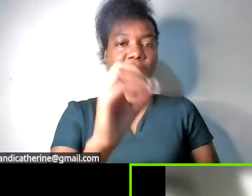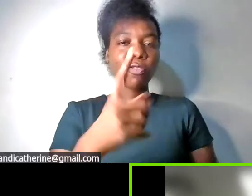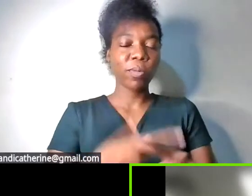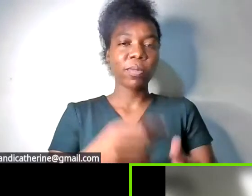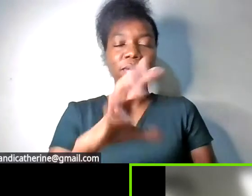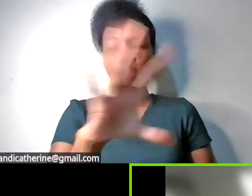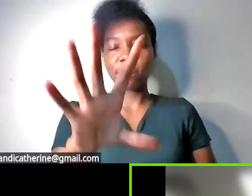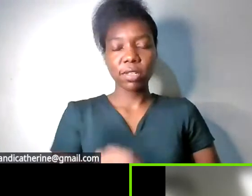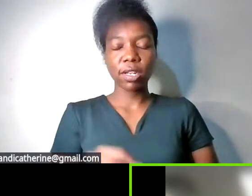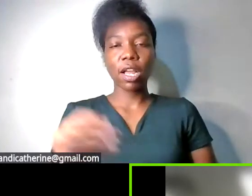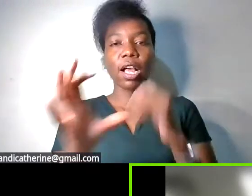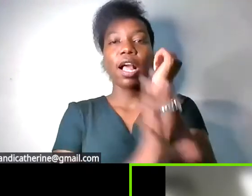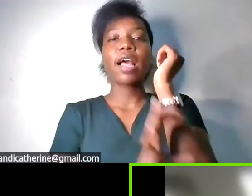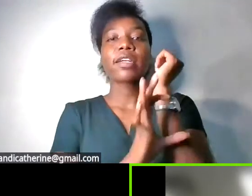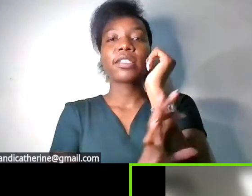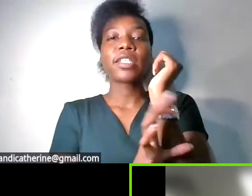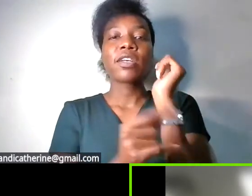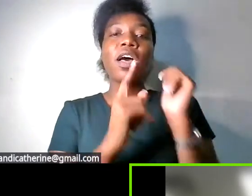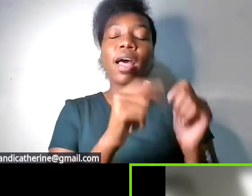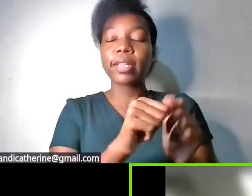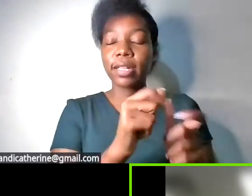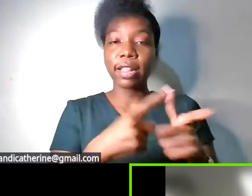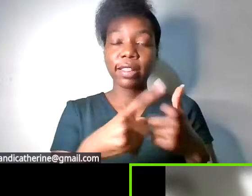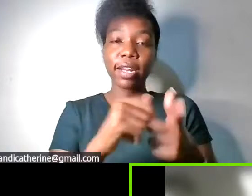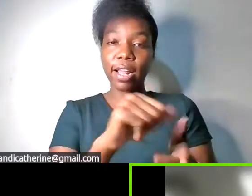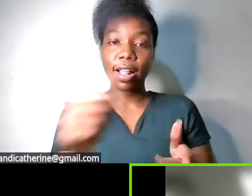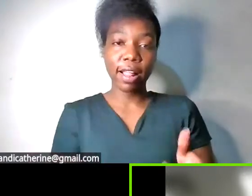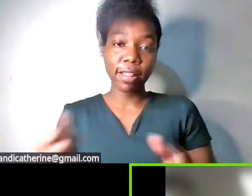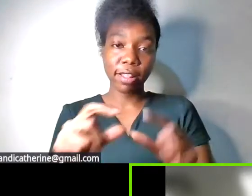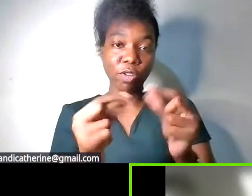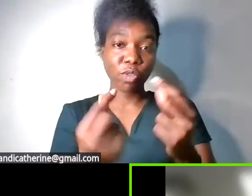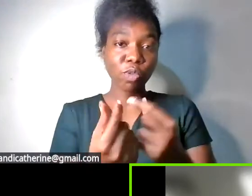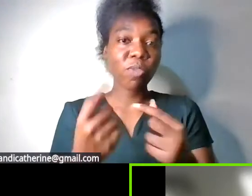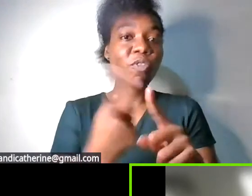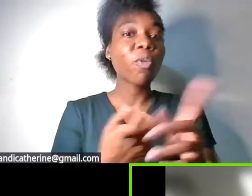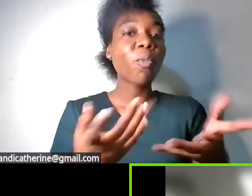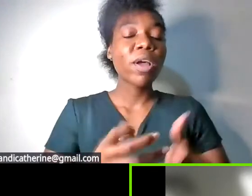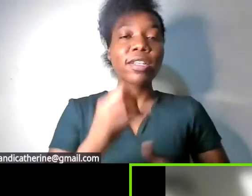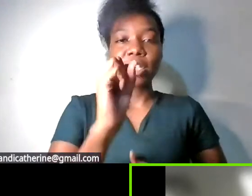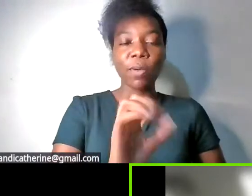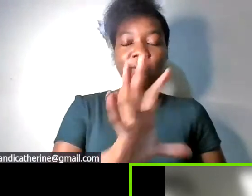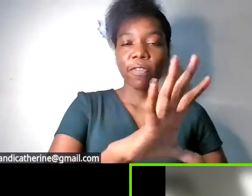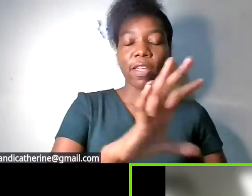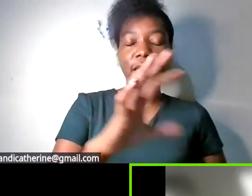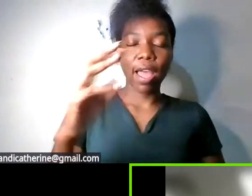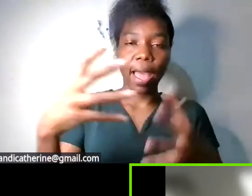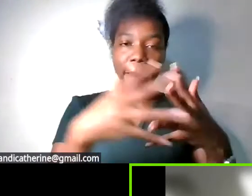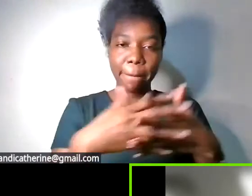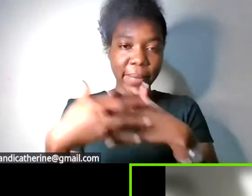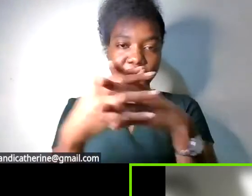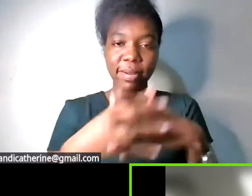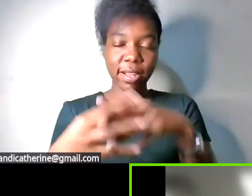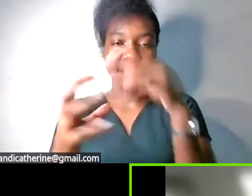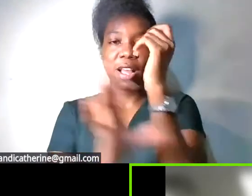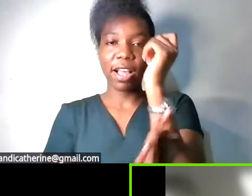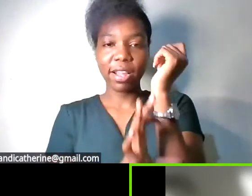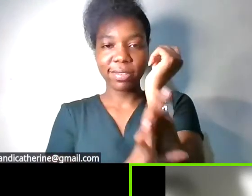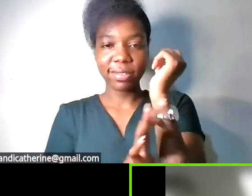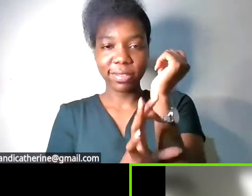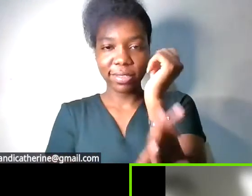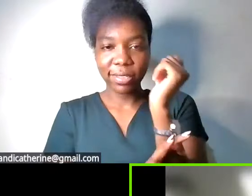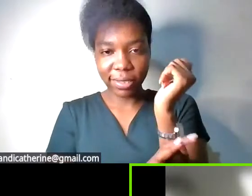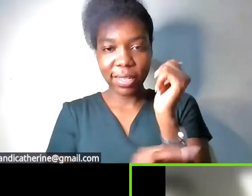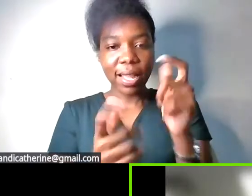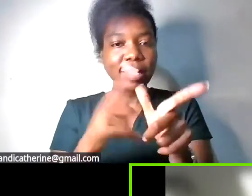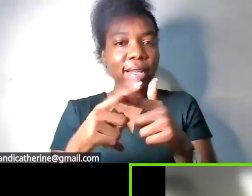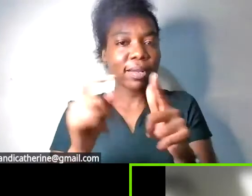countries. The rest of our student population is made out of from the South American countries, along with other Asian countries I haven't mentioned,